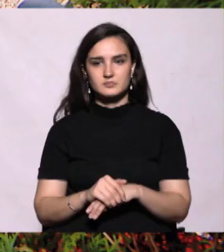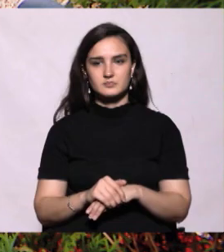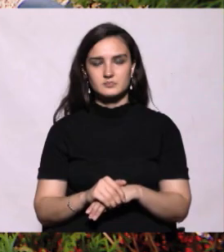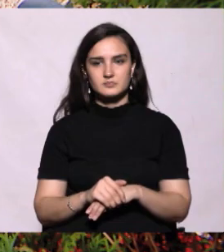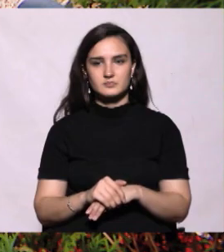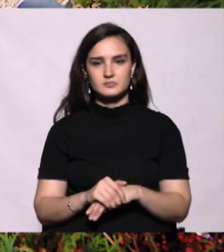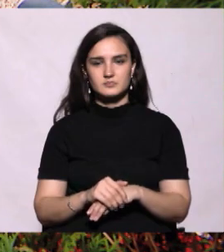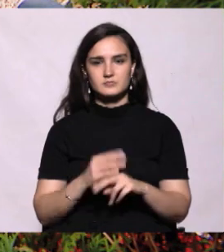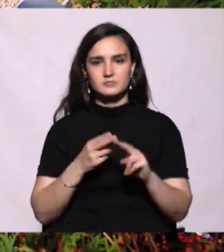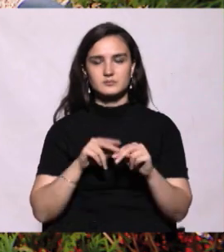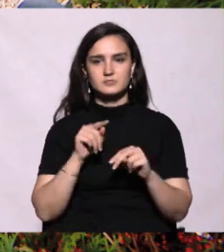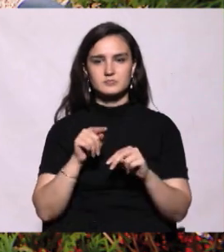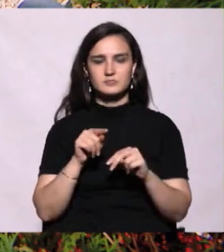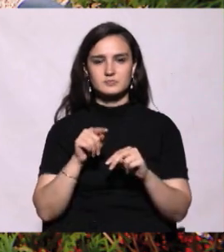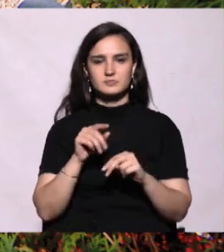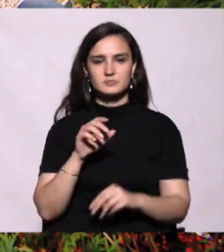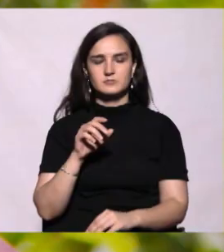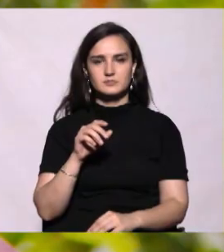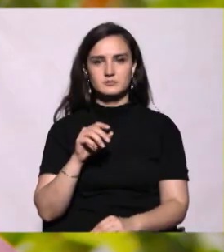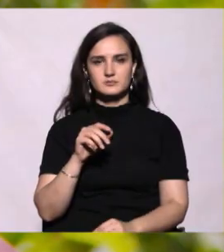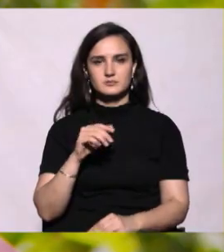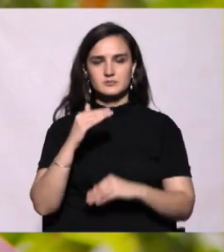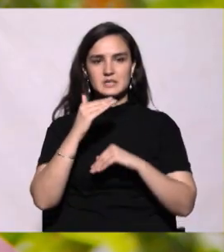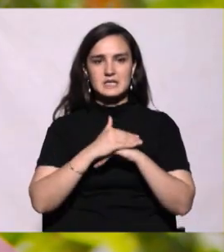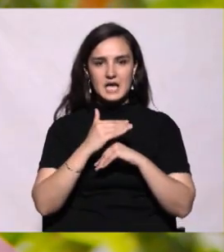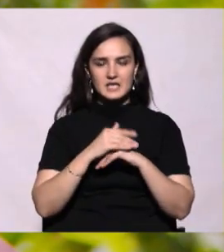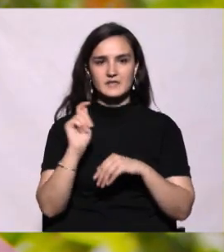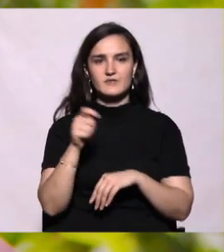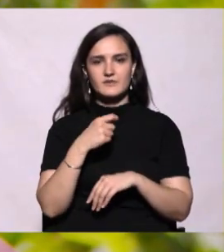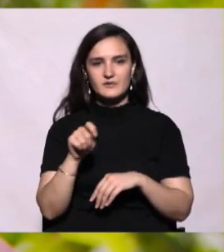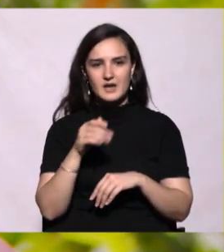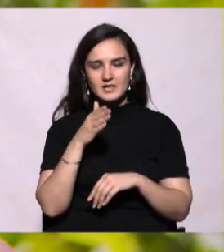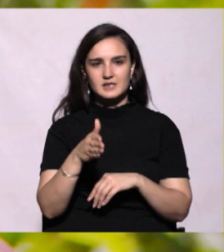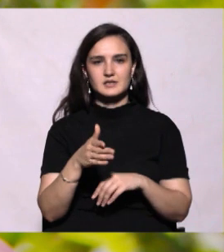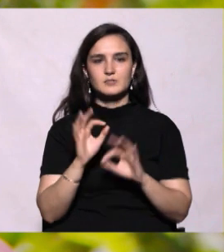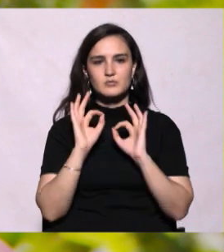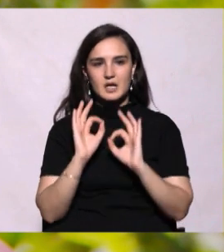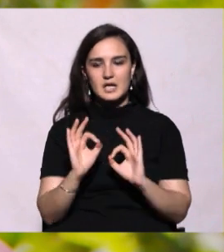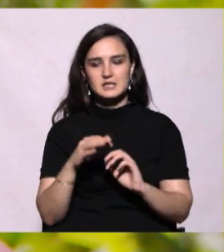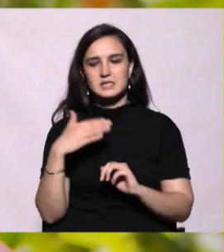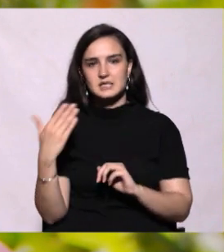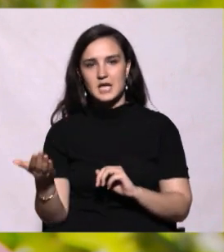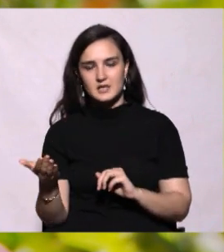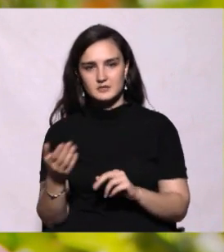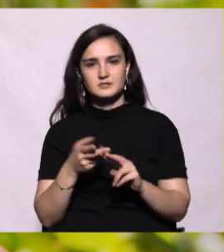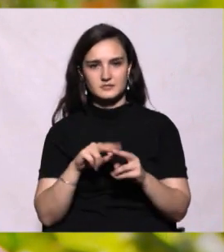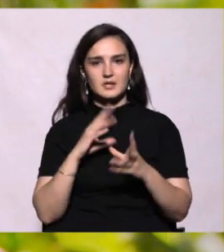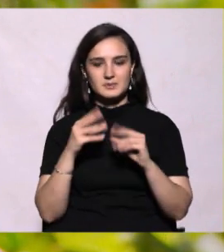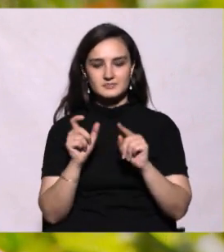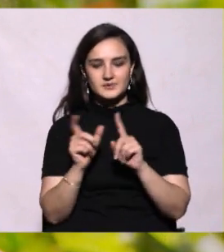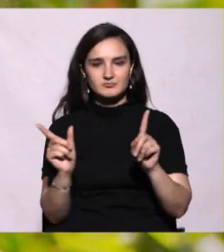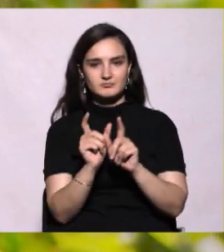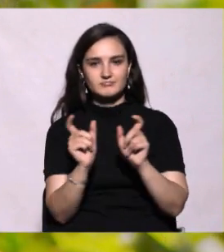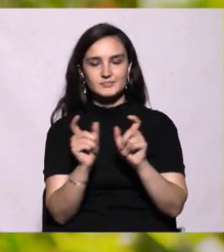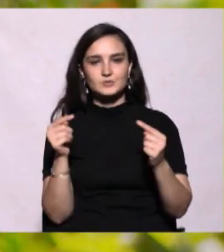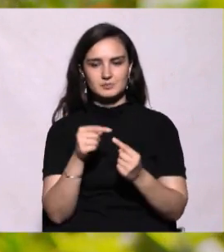with knights are, for instance, knight, fight, ride, sight. Yeah, it could be a nice rhyme.